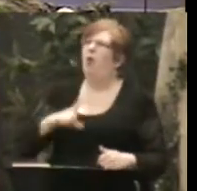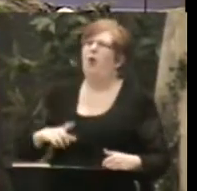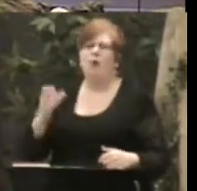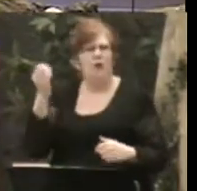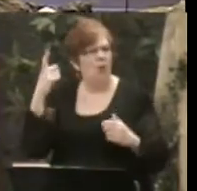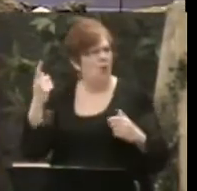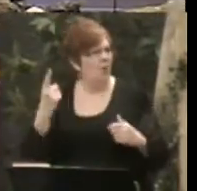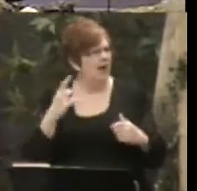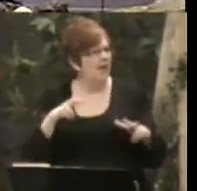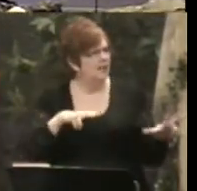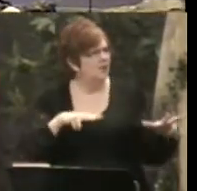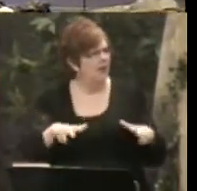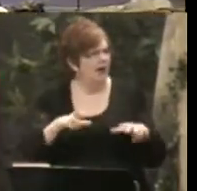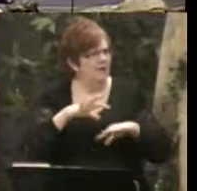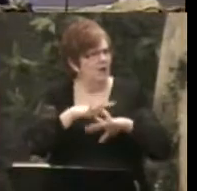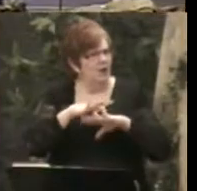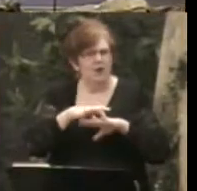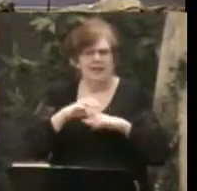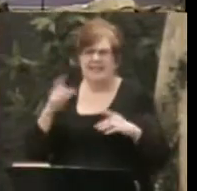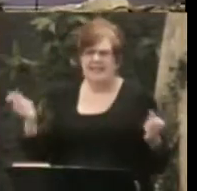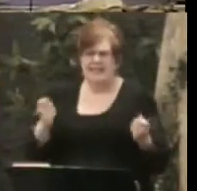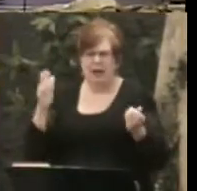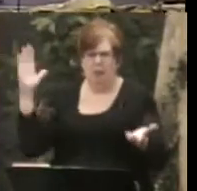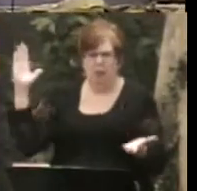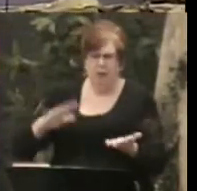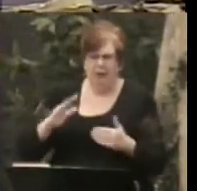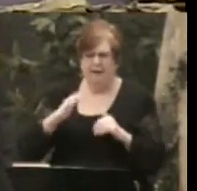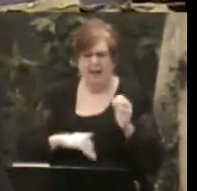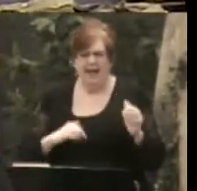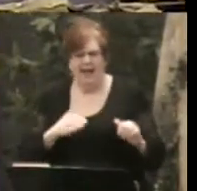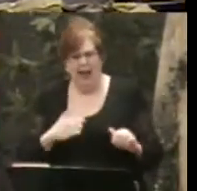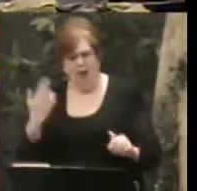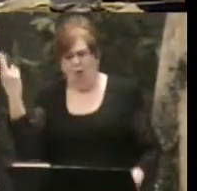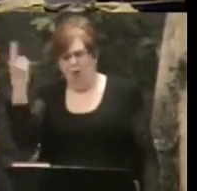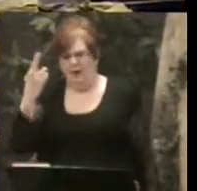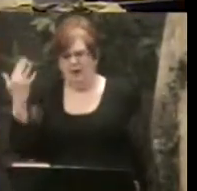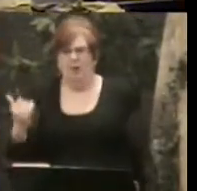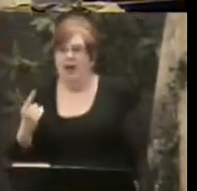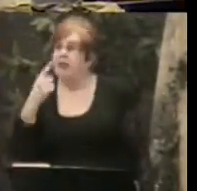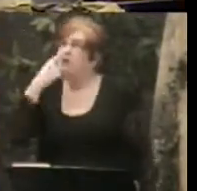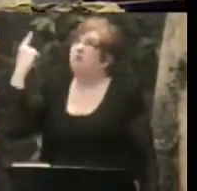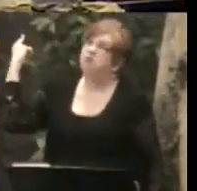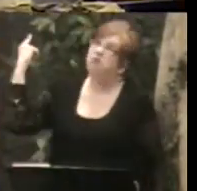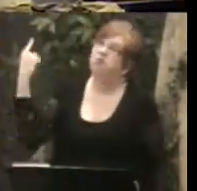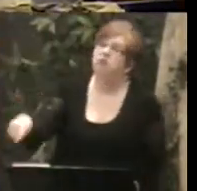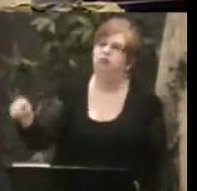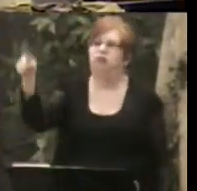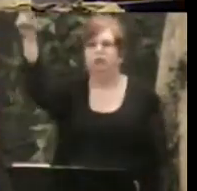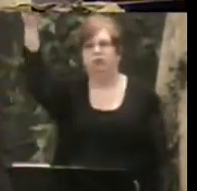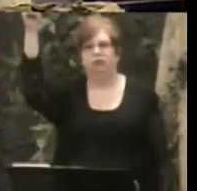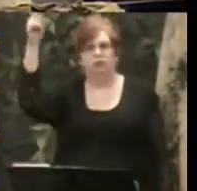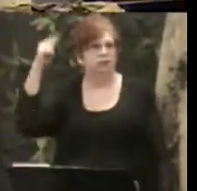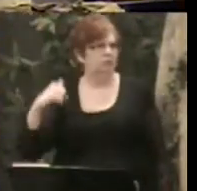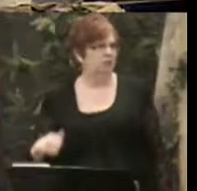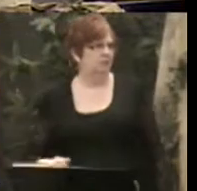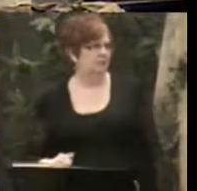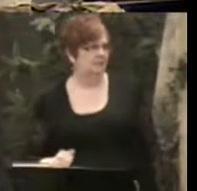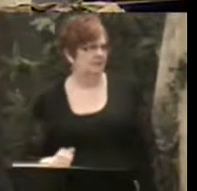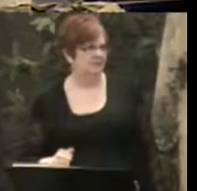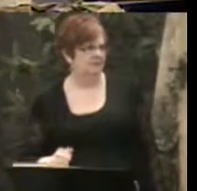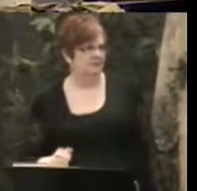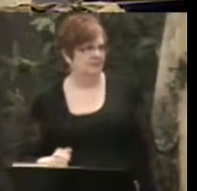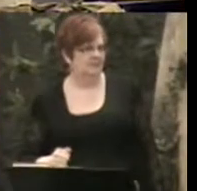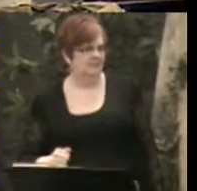who has sinned less than I, and yet how does this befall me? Do you not care, O Lord?"